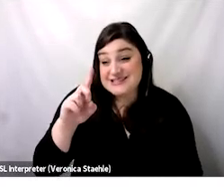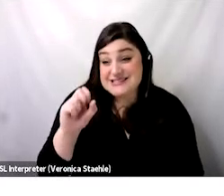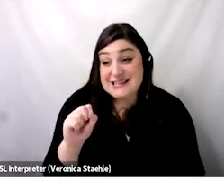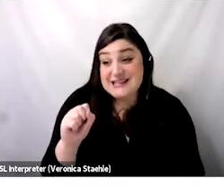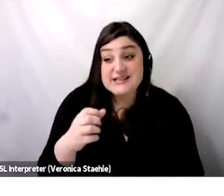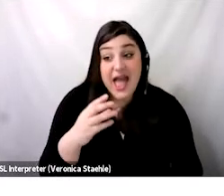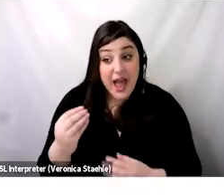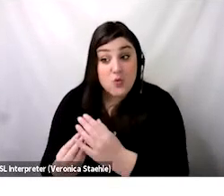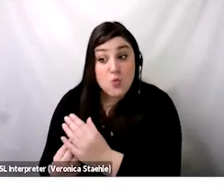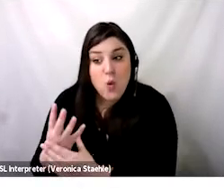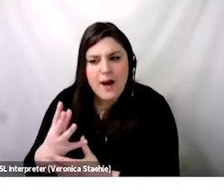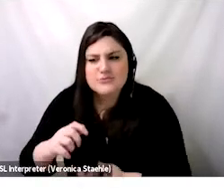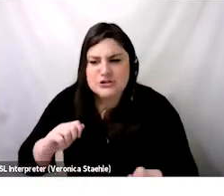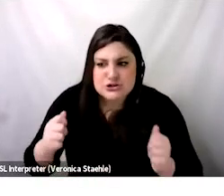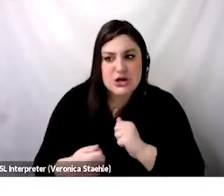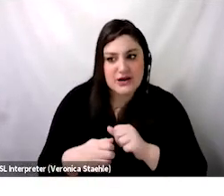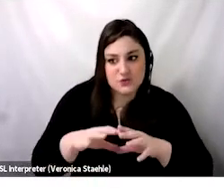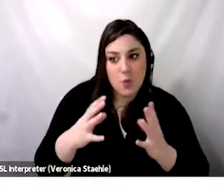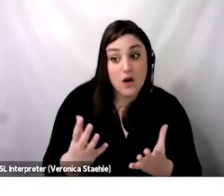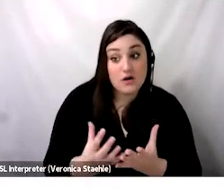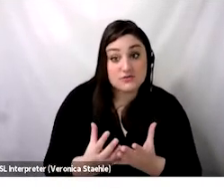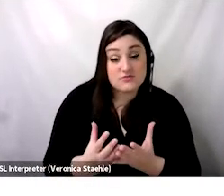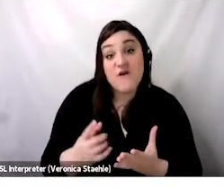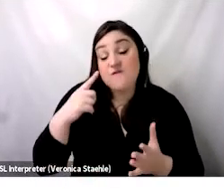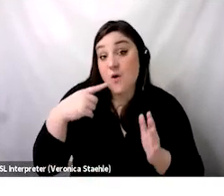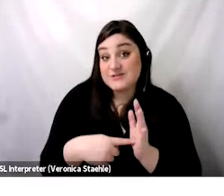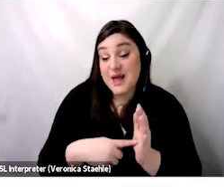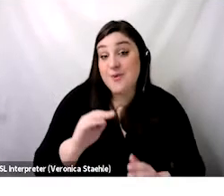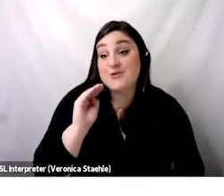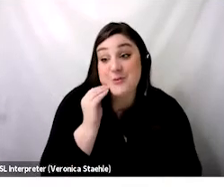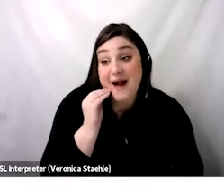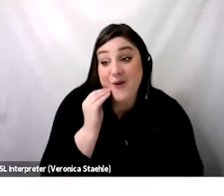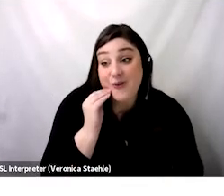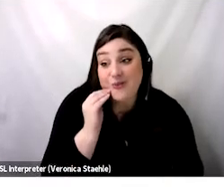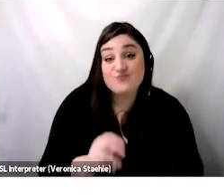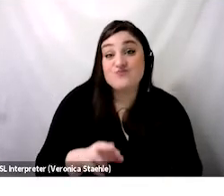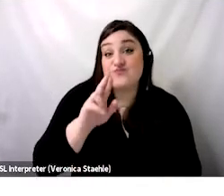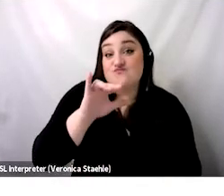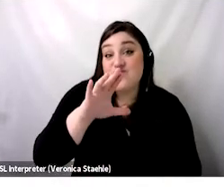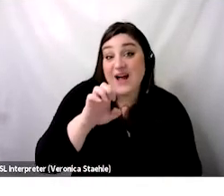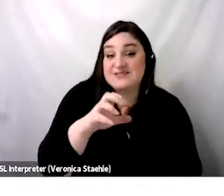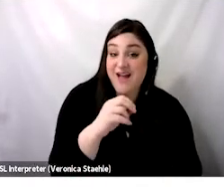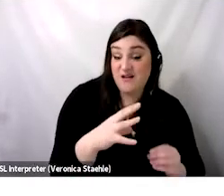powerhouse, namely tobacco, rice, and cotton.